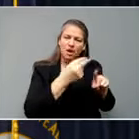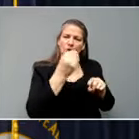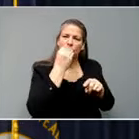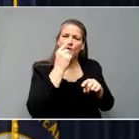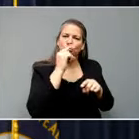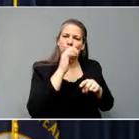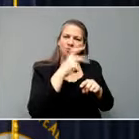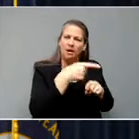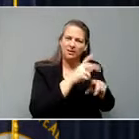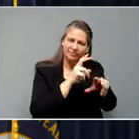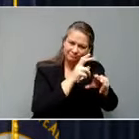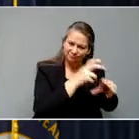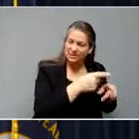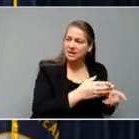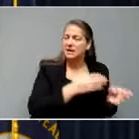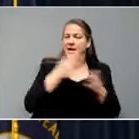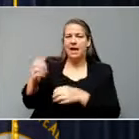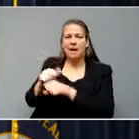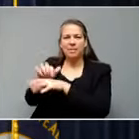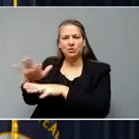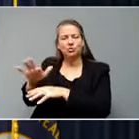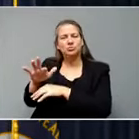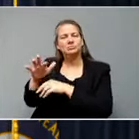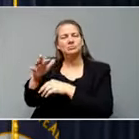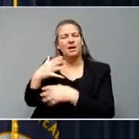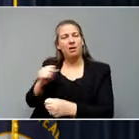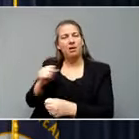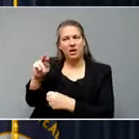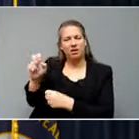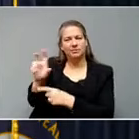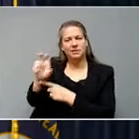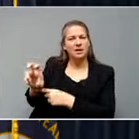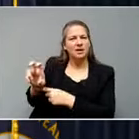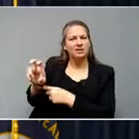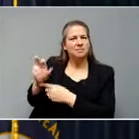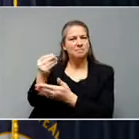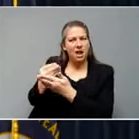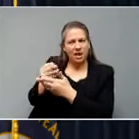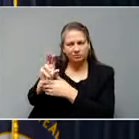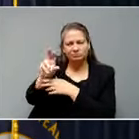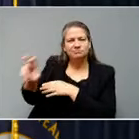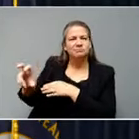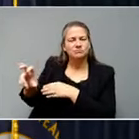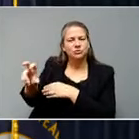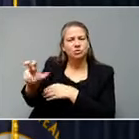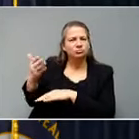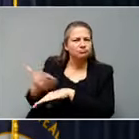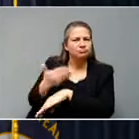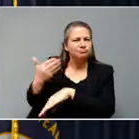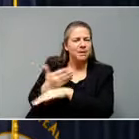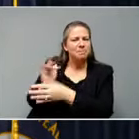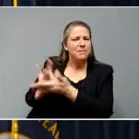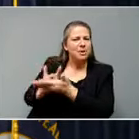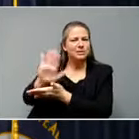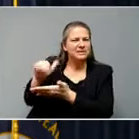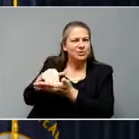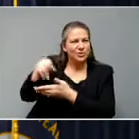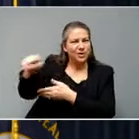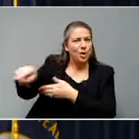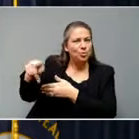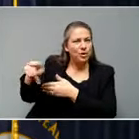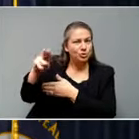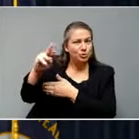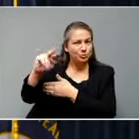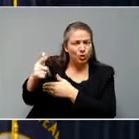Appalachian Regional Healthcare was awarded $750,000 to equip the Highlands ARH Medical Center in Prestonsburg with a